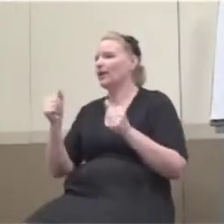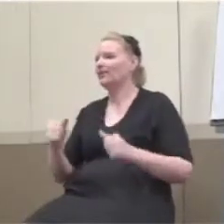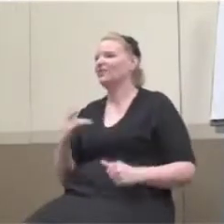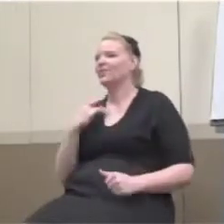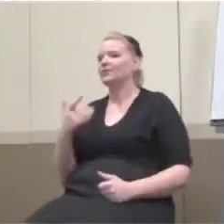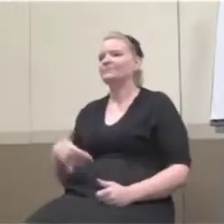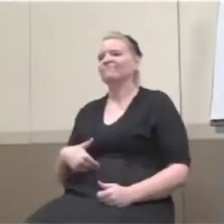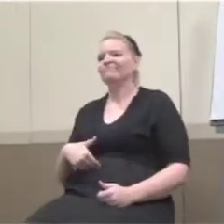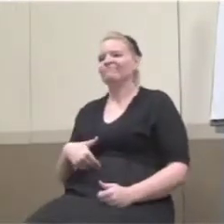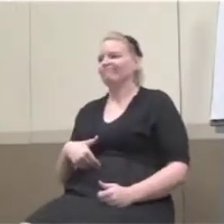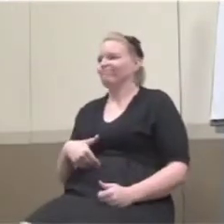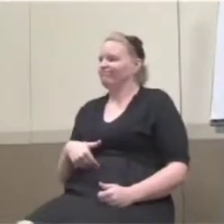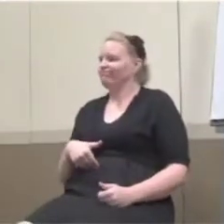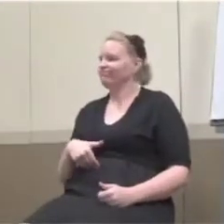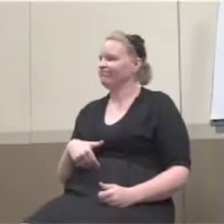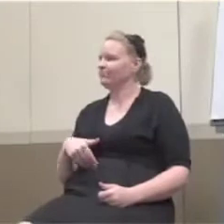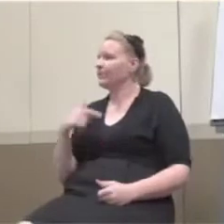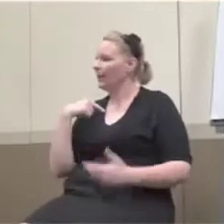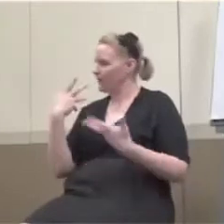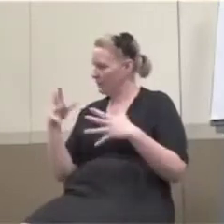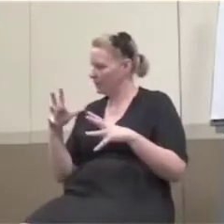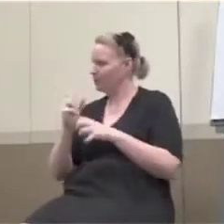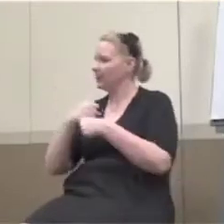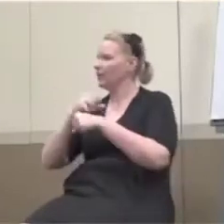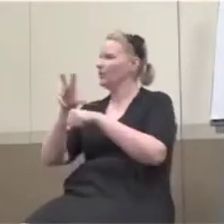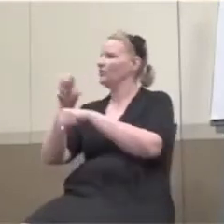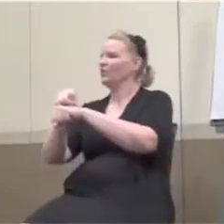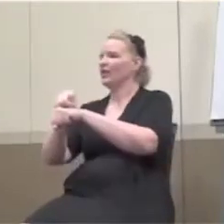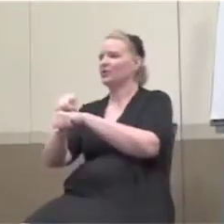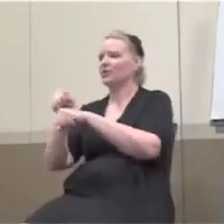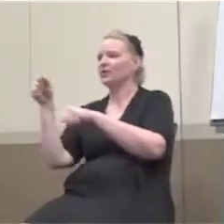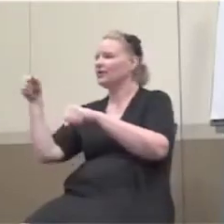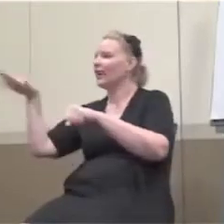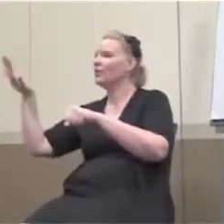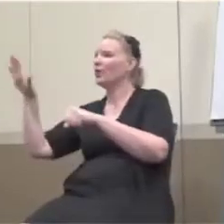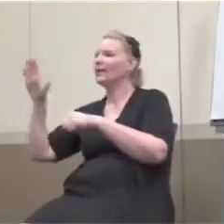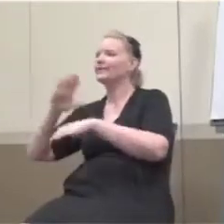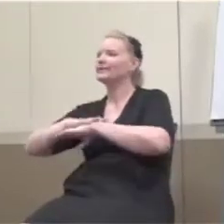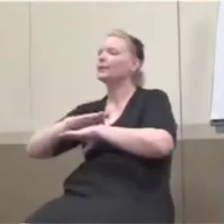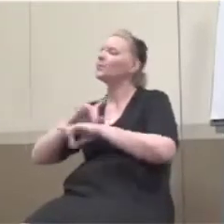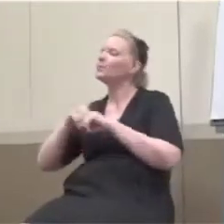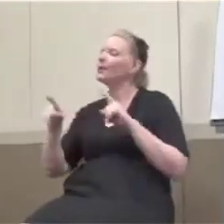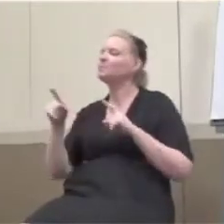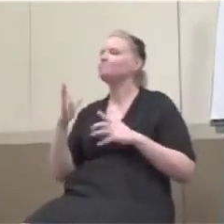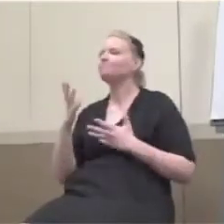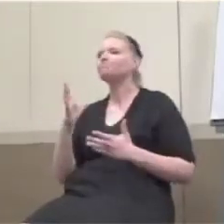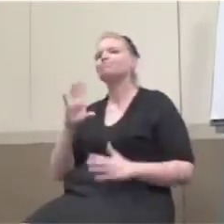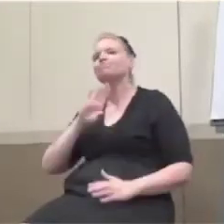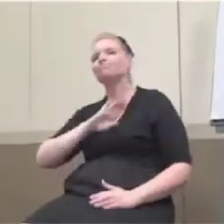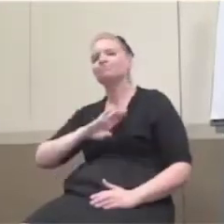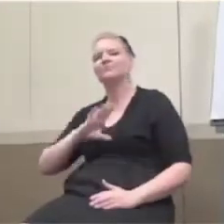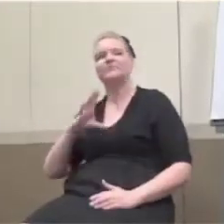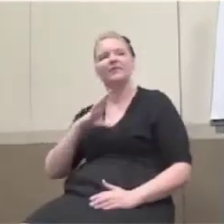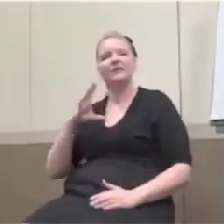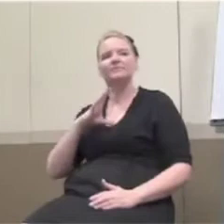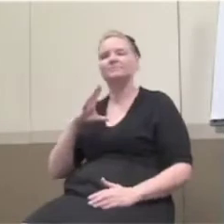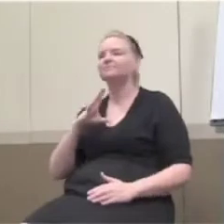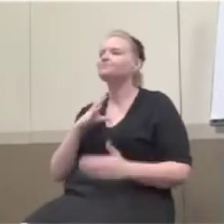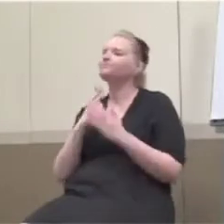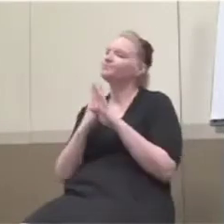annoyed because you made reservations and they gave your table away to somebody else. But you're fine. You wait and then you go through